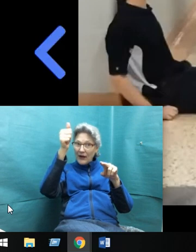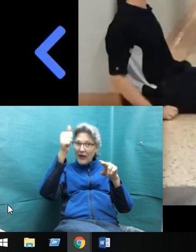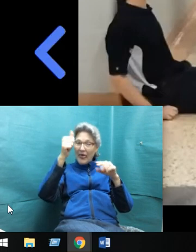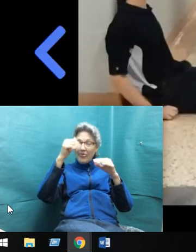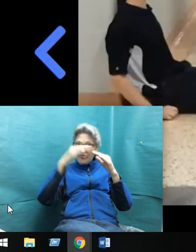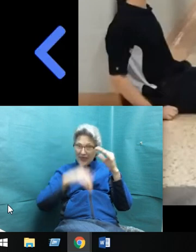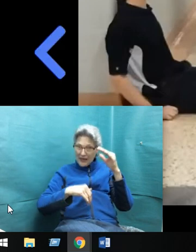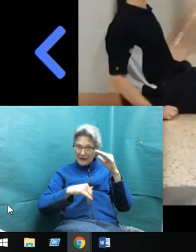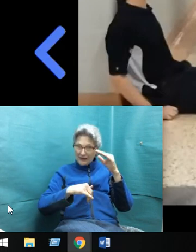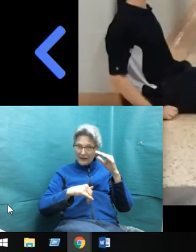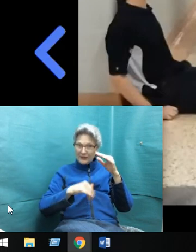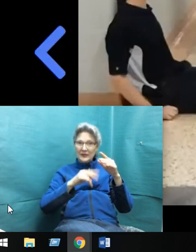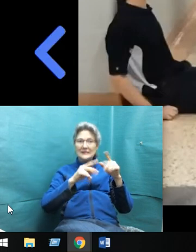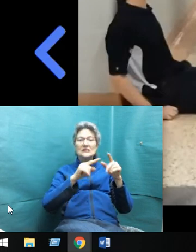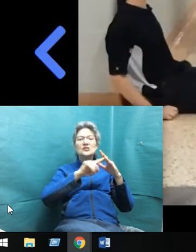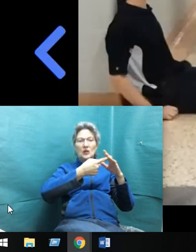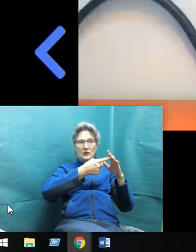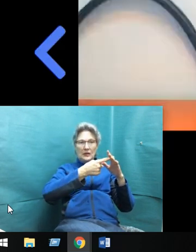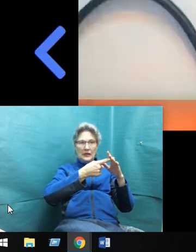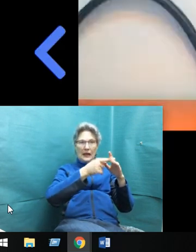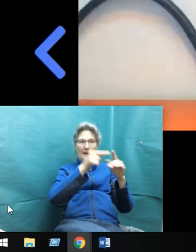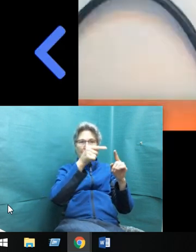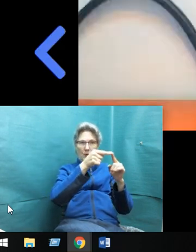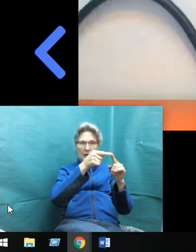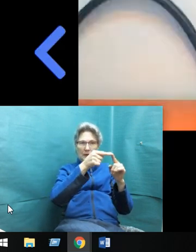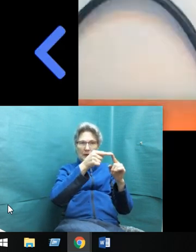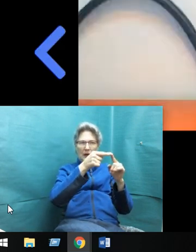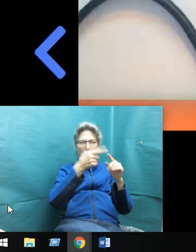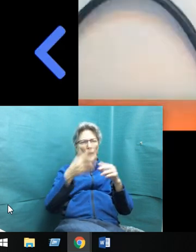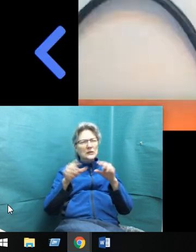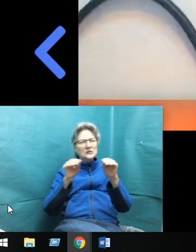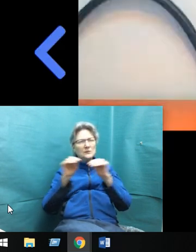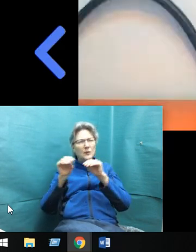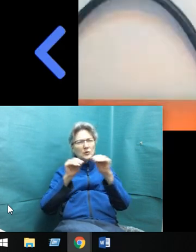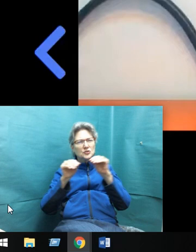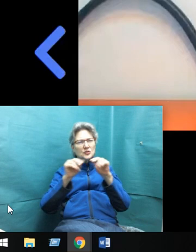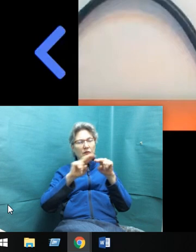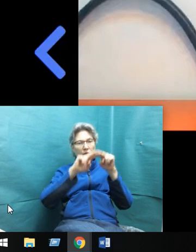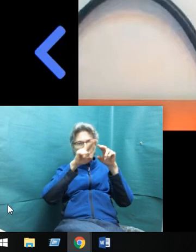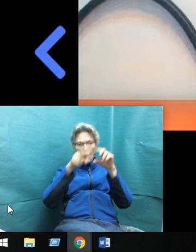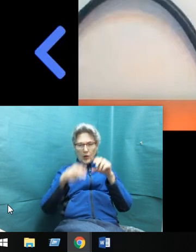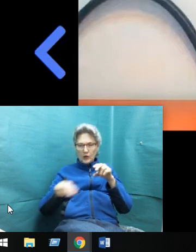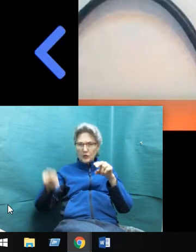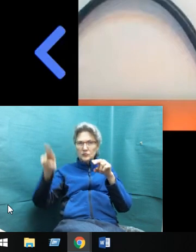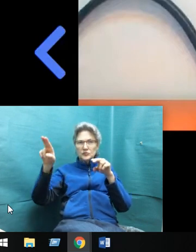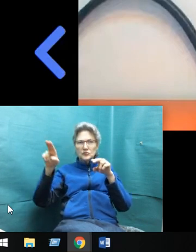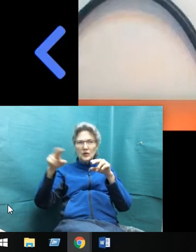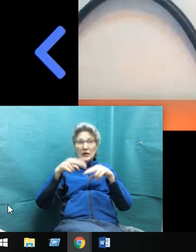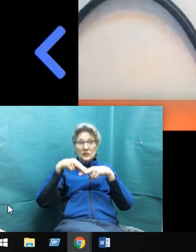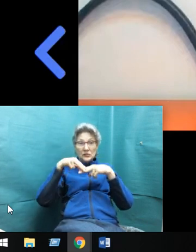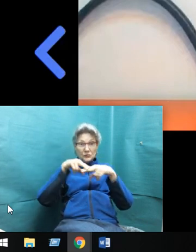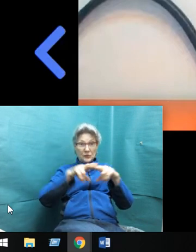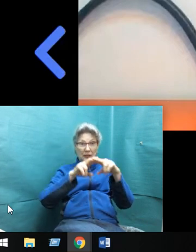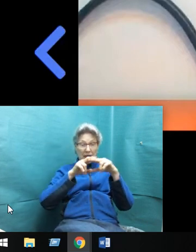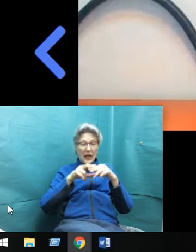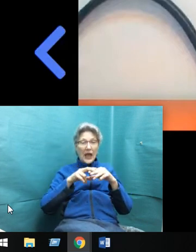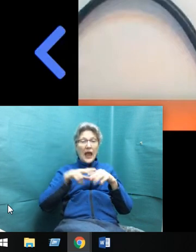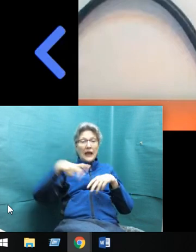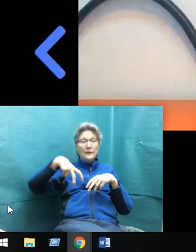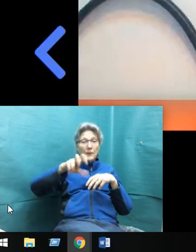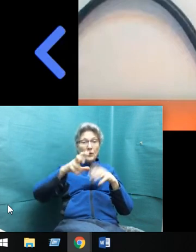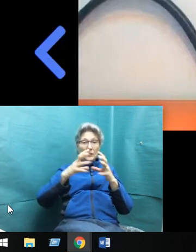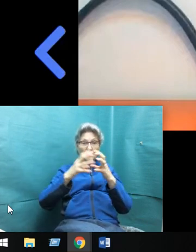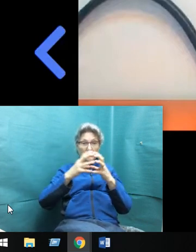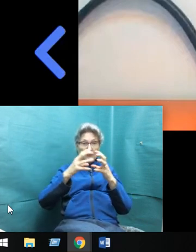from. So what is the motion of the roller coaster, a swing, and a bowling ball on a chain all have in